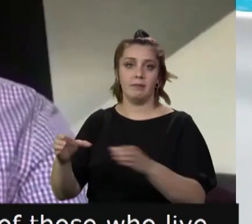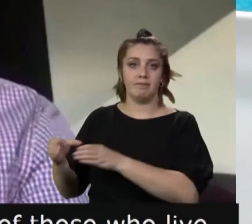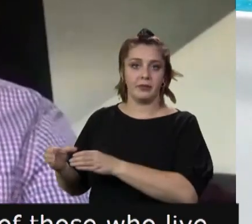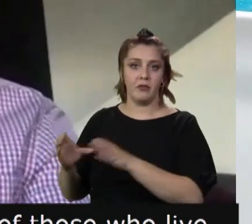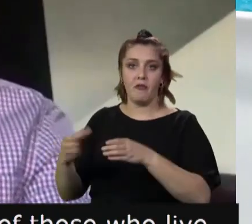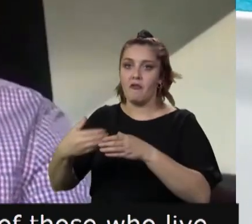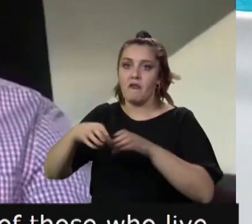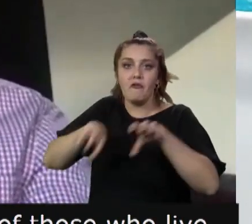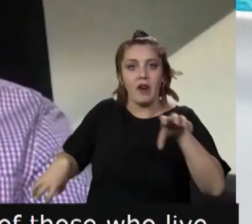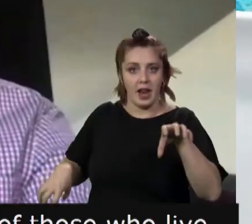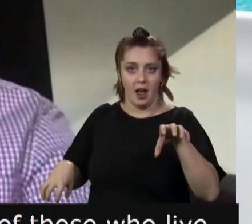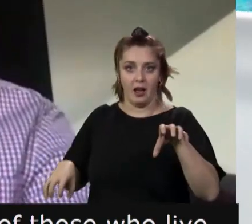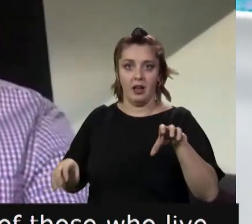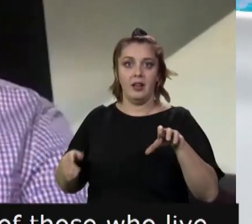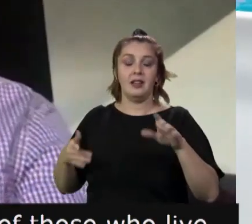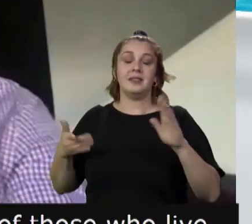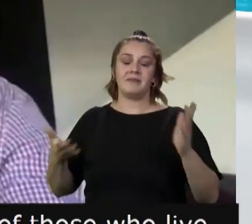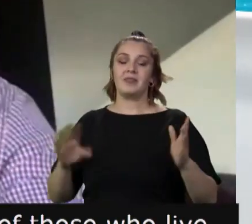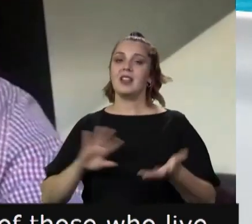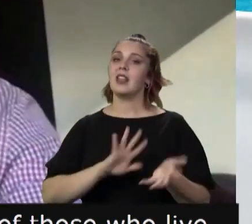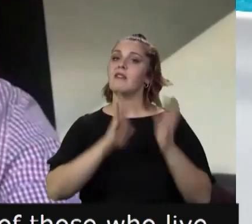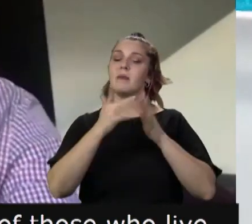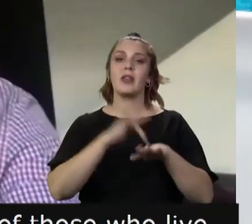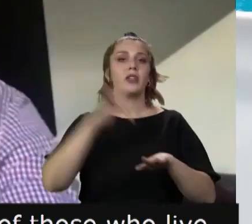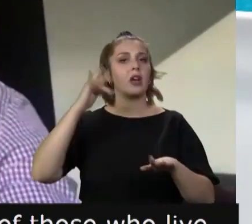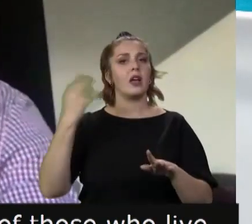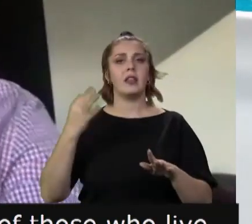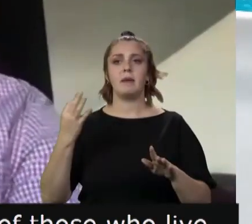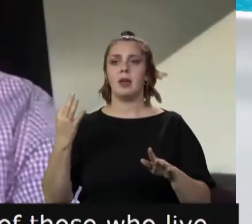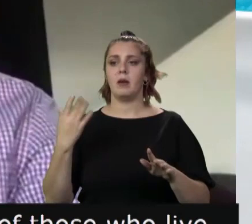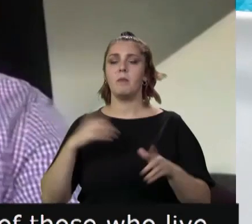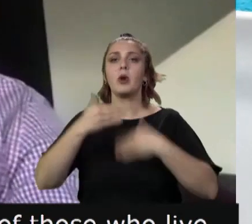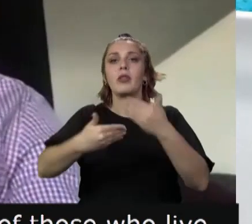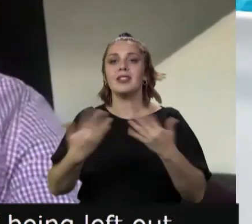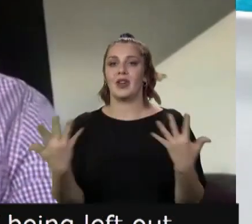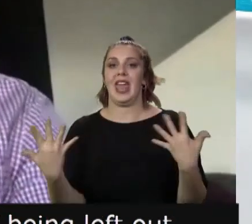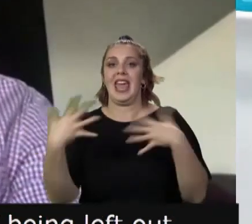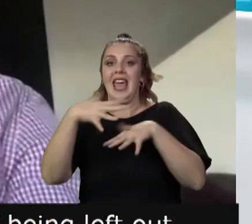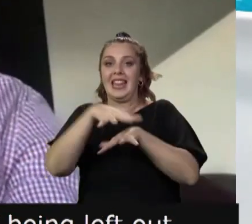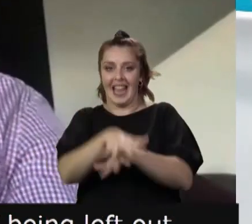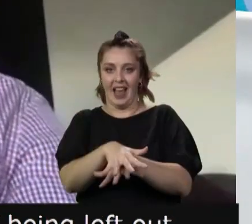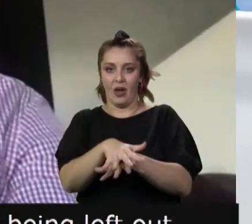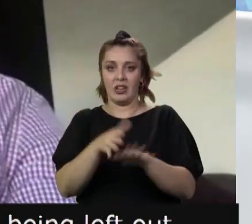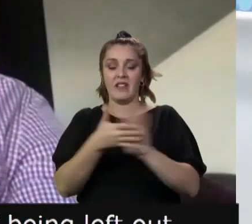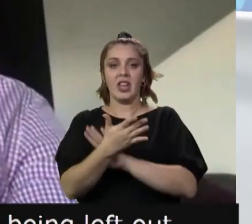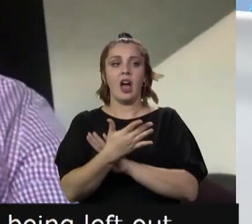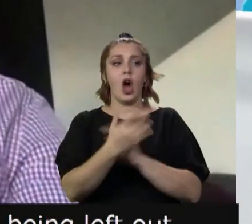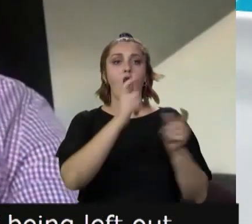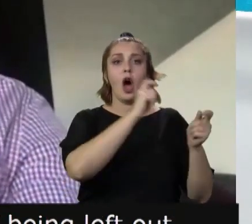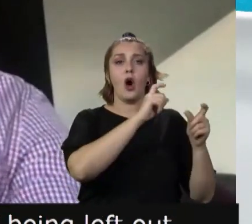Those are a risk of being left out. So the digital transformation needs to be a holistic